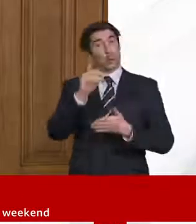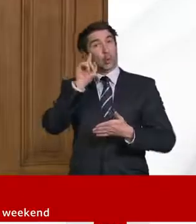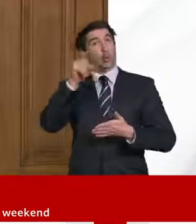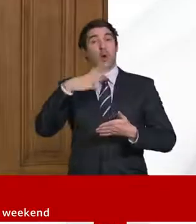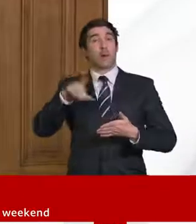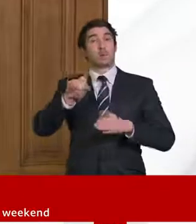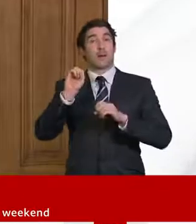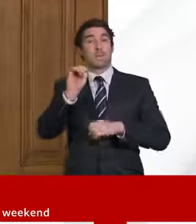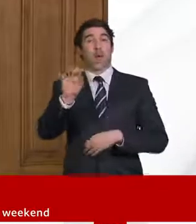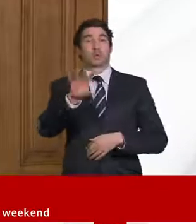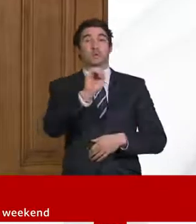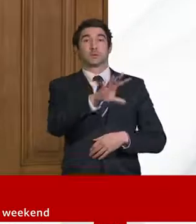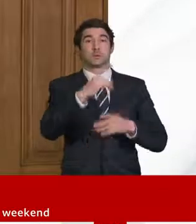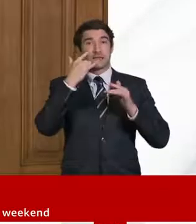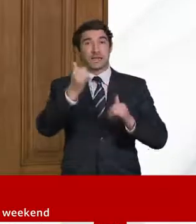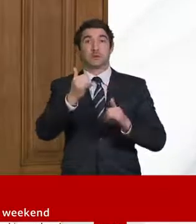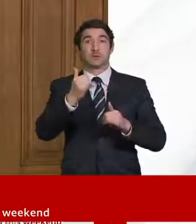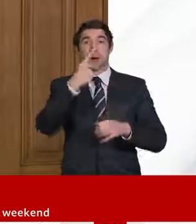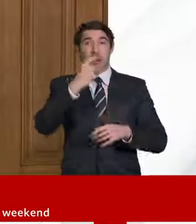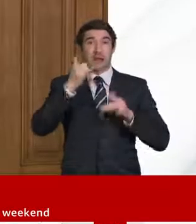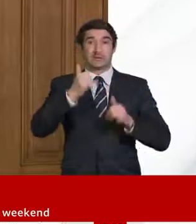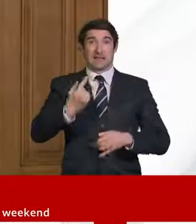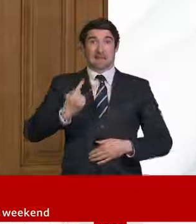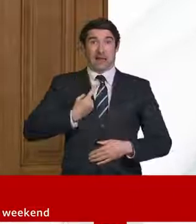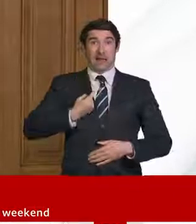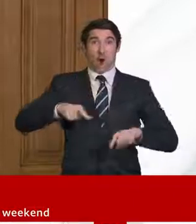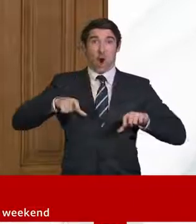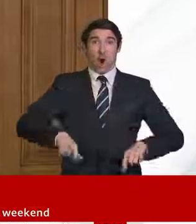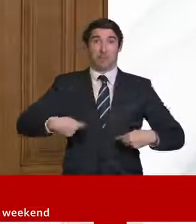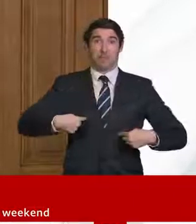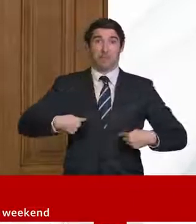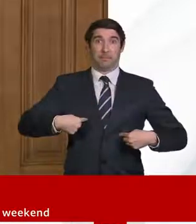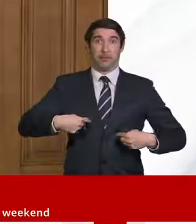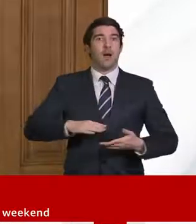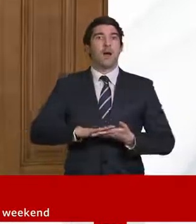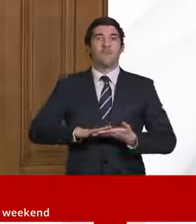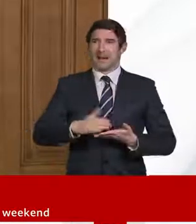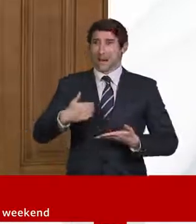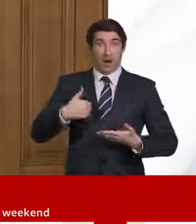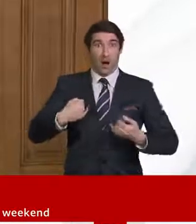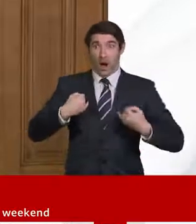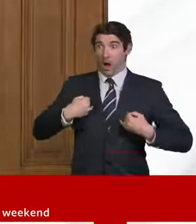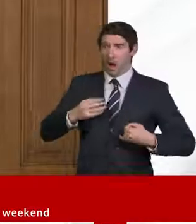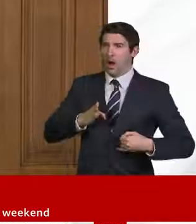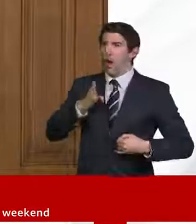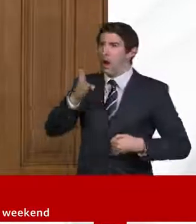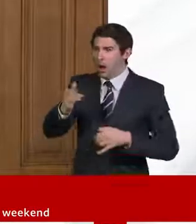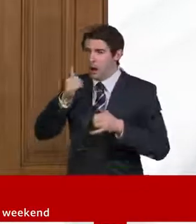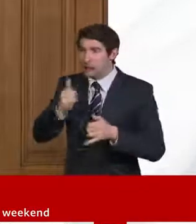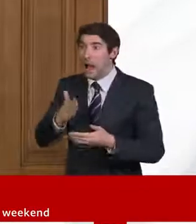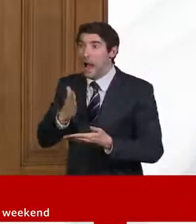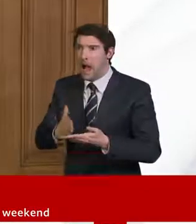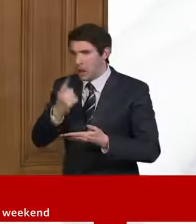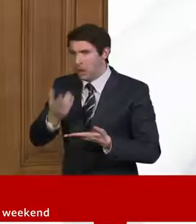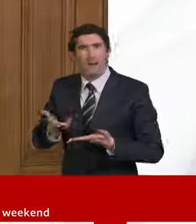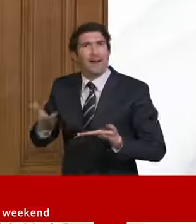is operational, because that will be much easier both for the staff that we would like to offer that to, and in due course to other frontline workers,